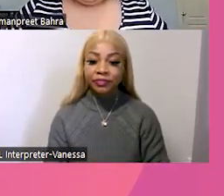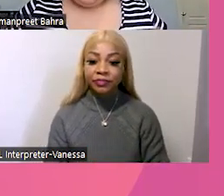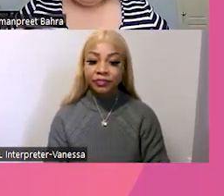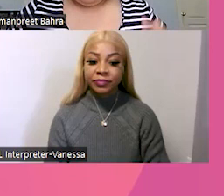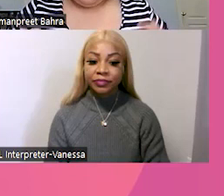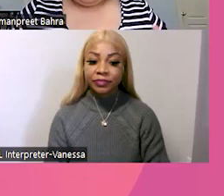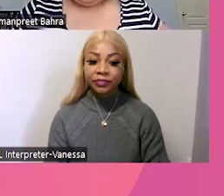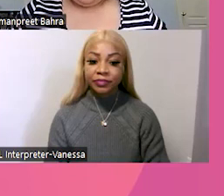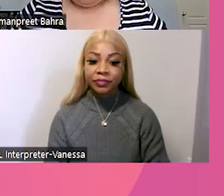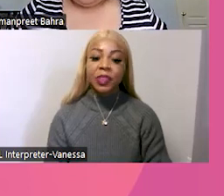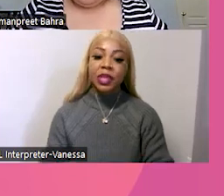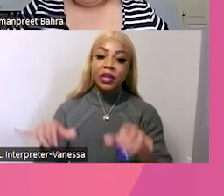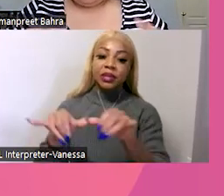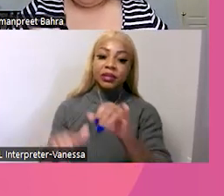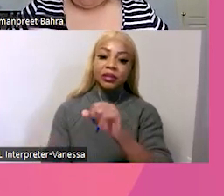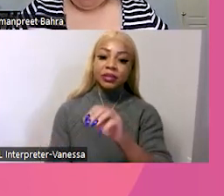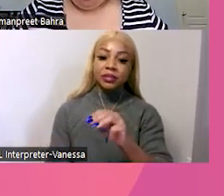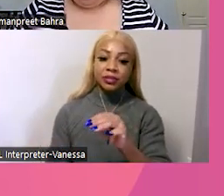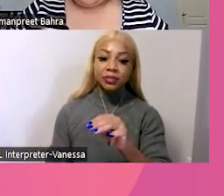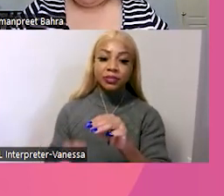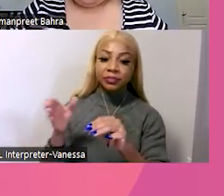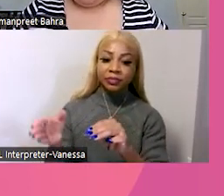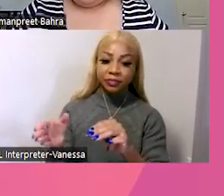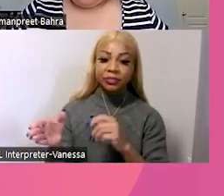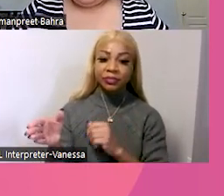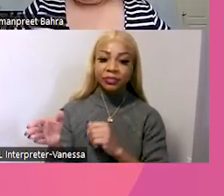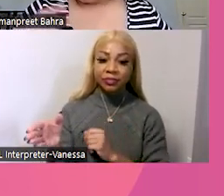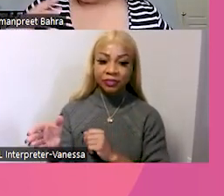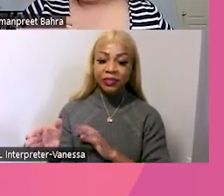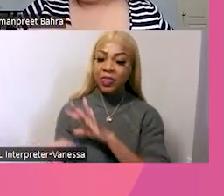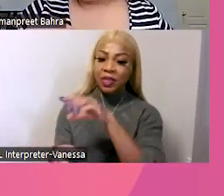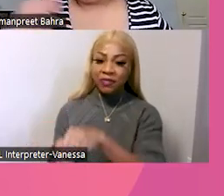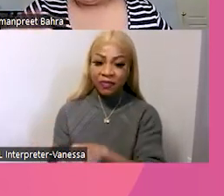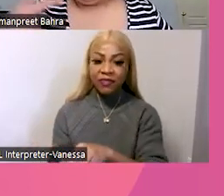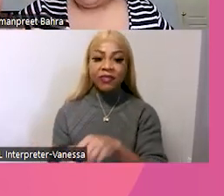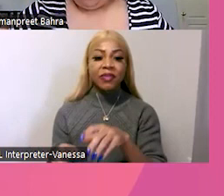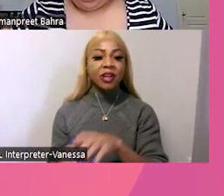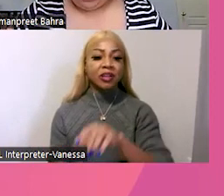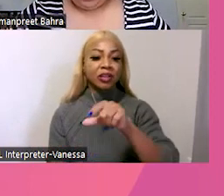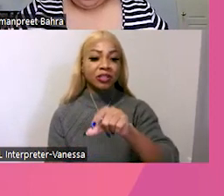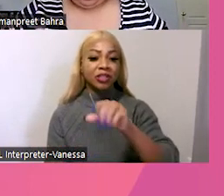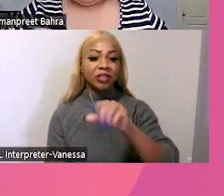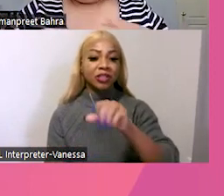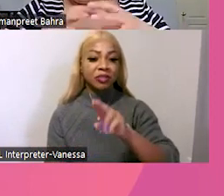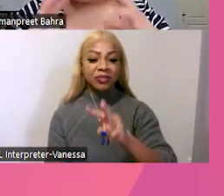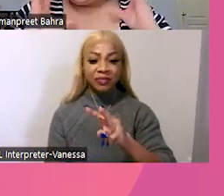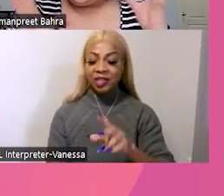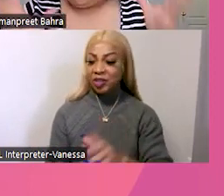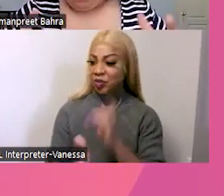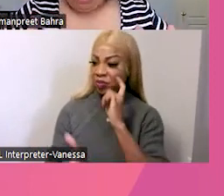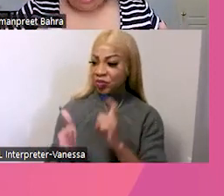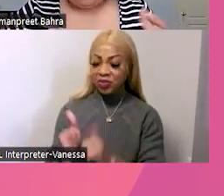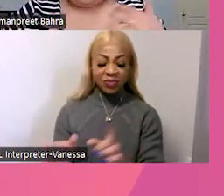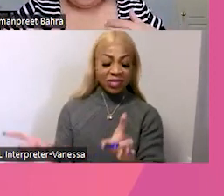So sizeism comes to take on such a hold in gender-based violence that we see fat hatred and